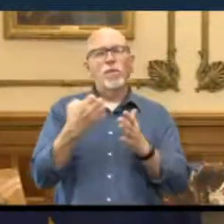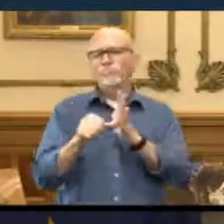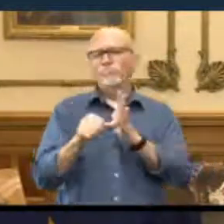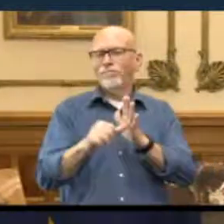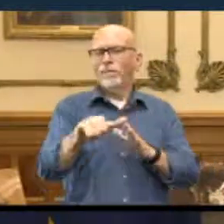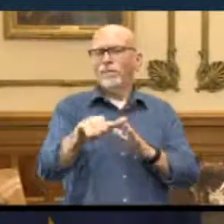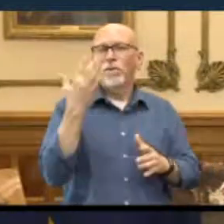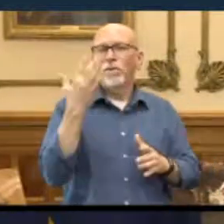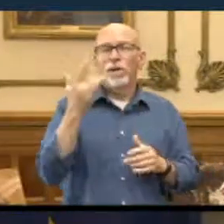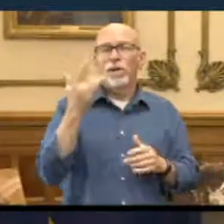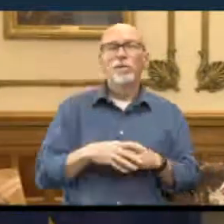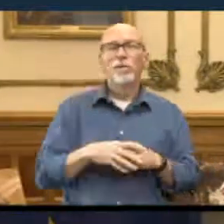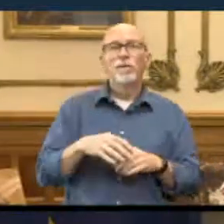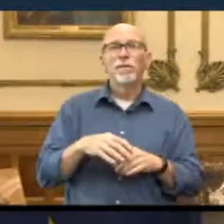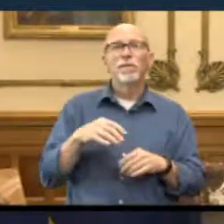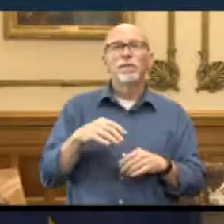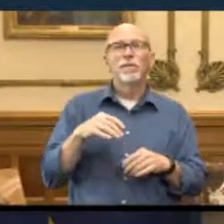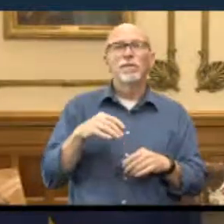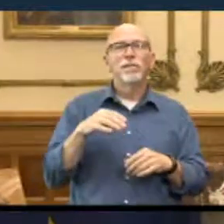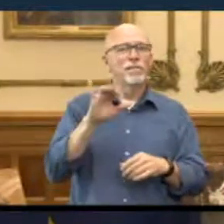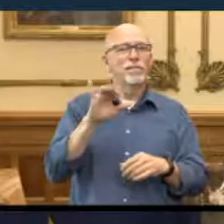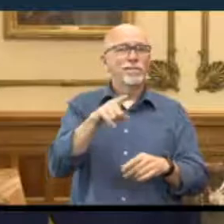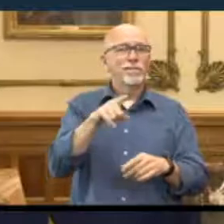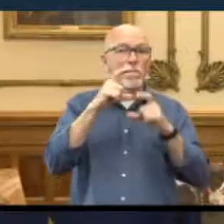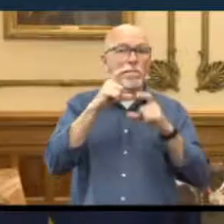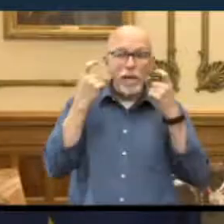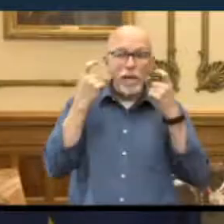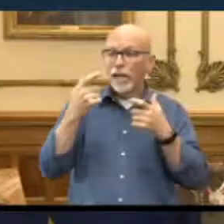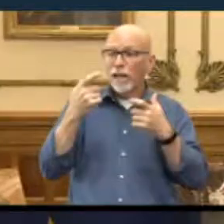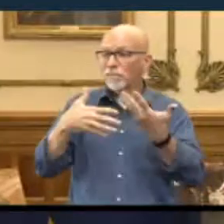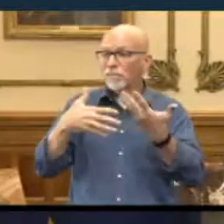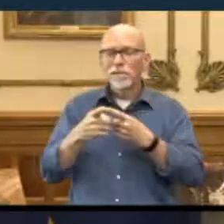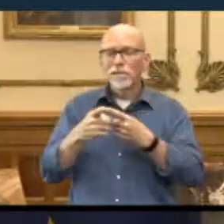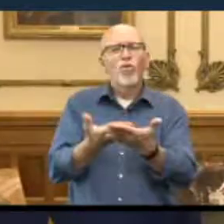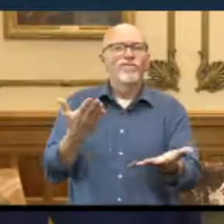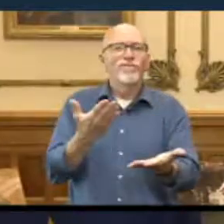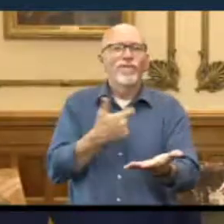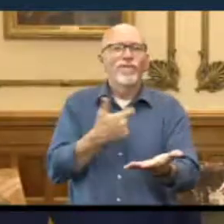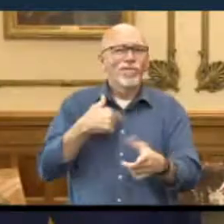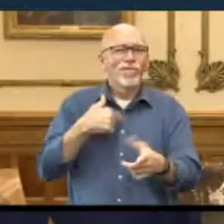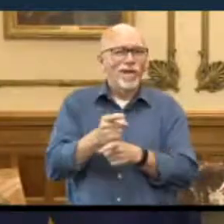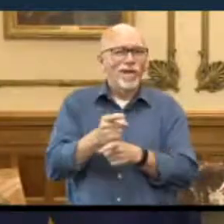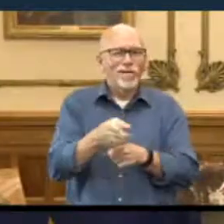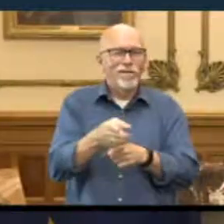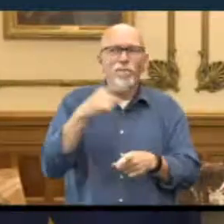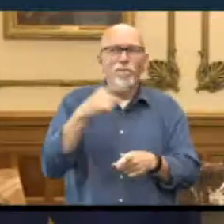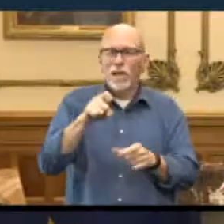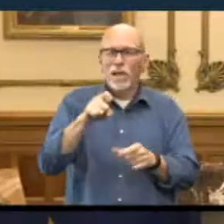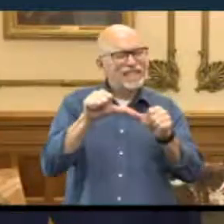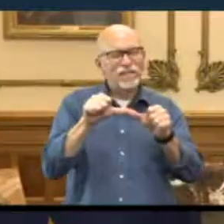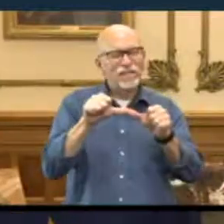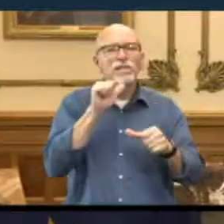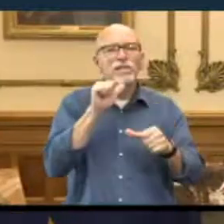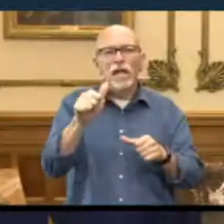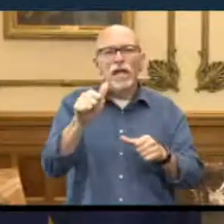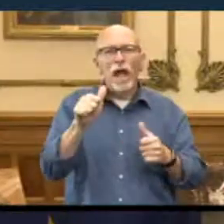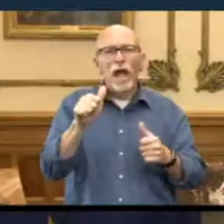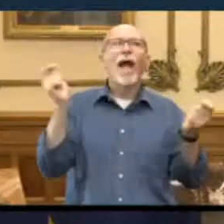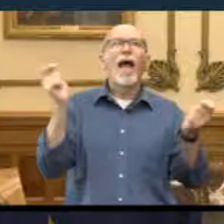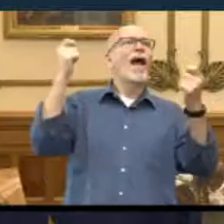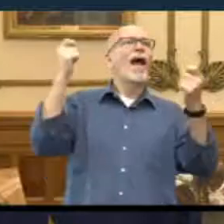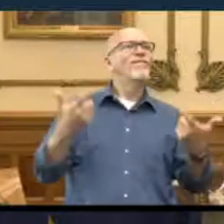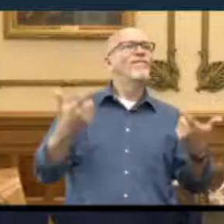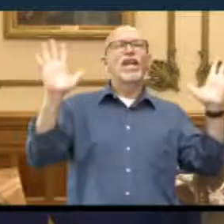that because that's the proof that we're on the right track, and we need to continue to be vigilant and not just celebrate that we're